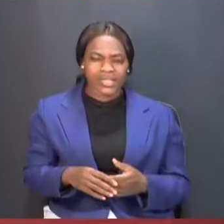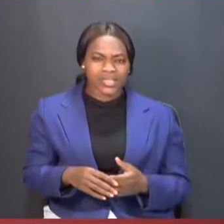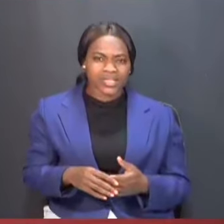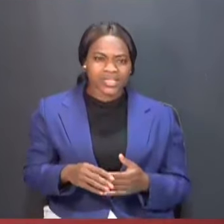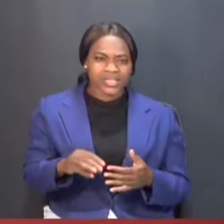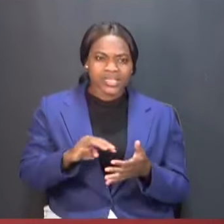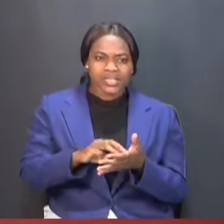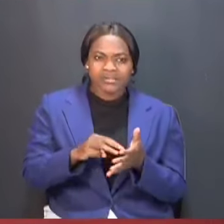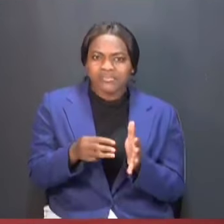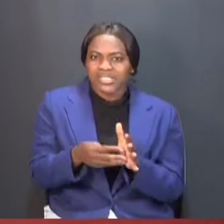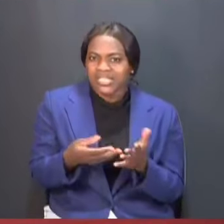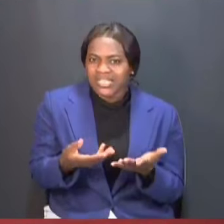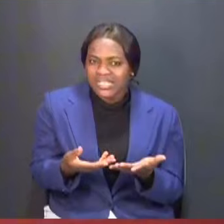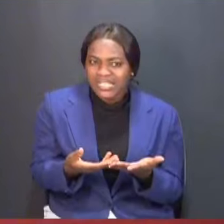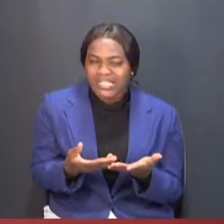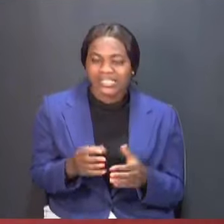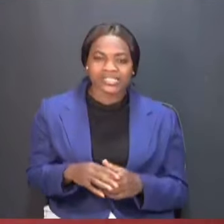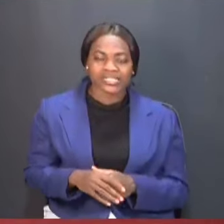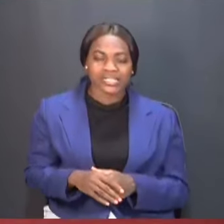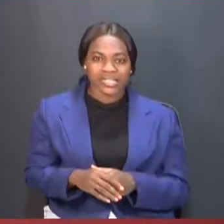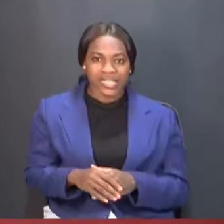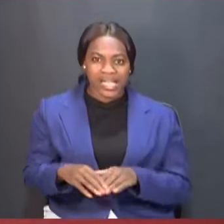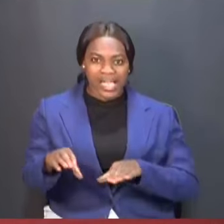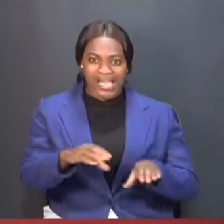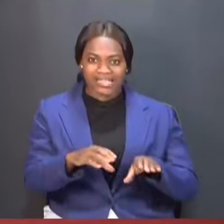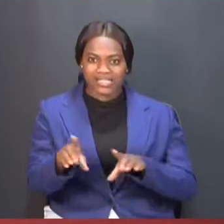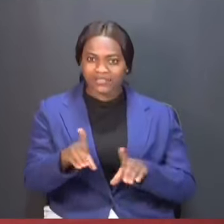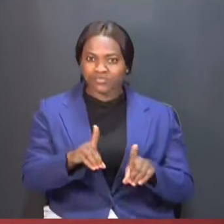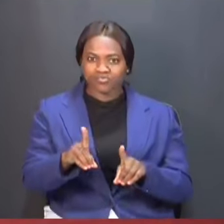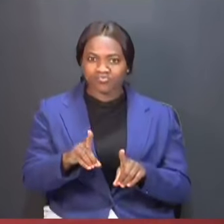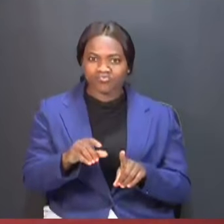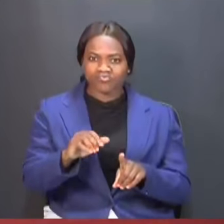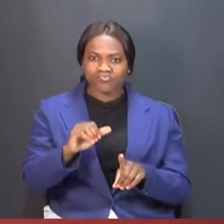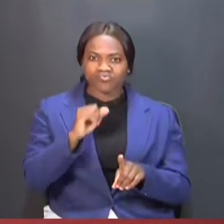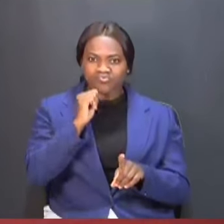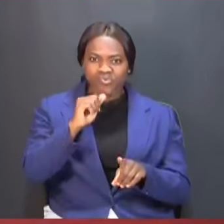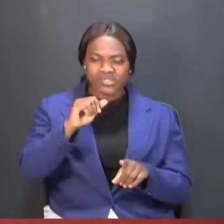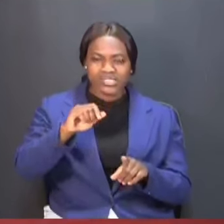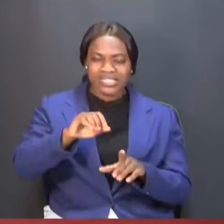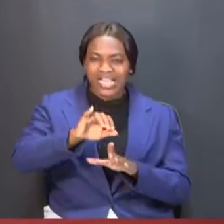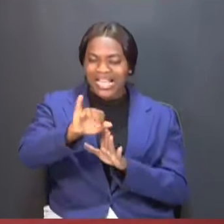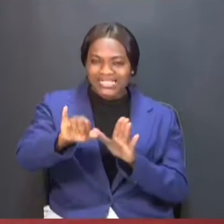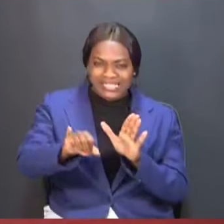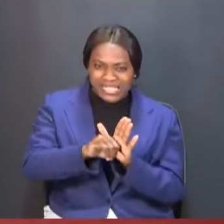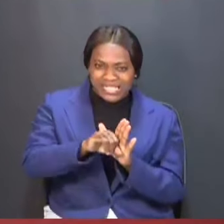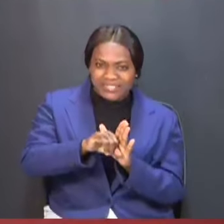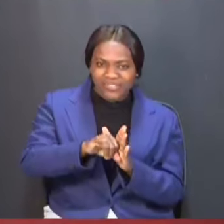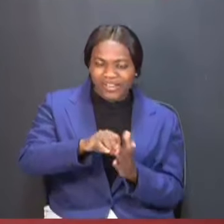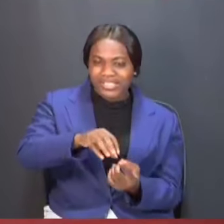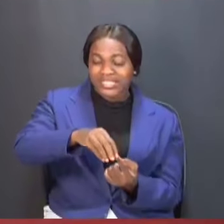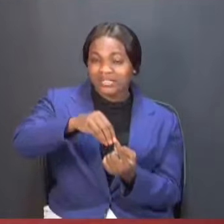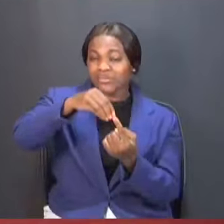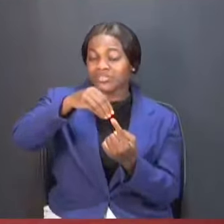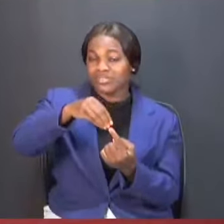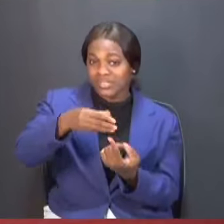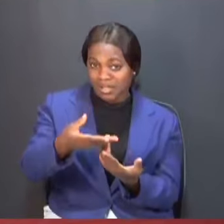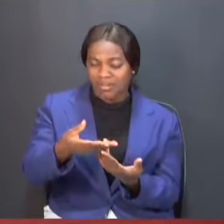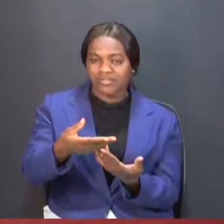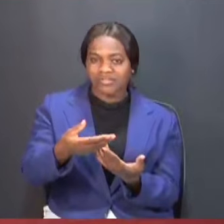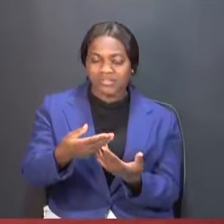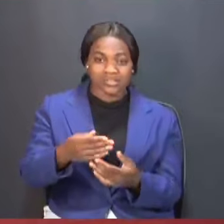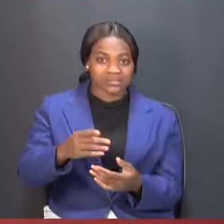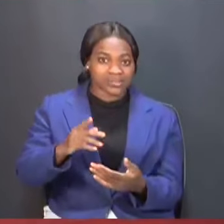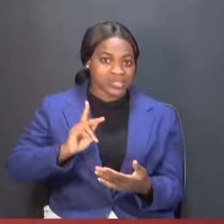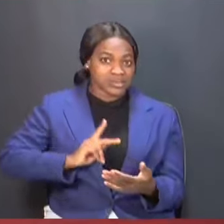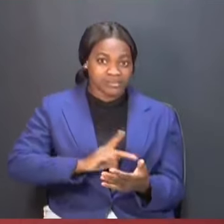a stand-alone category of contempt. However, Section 26 of Act